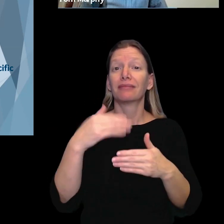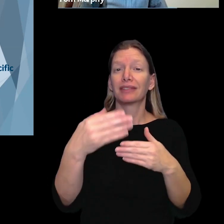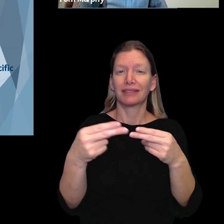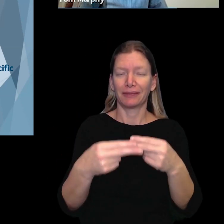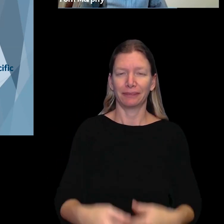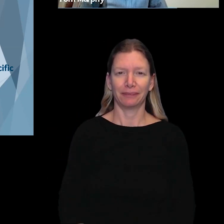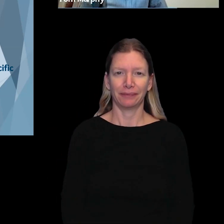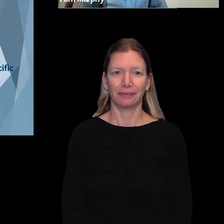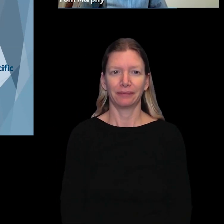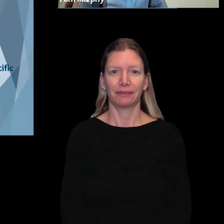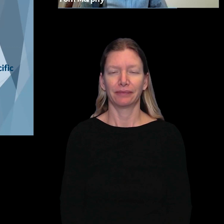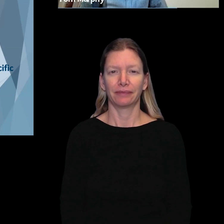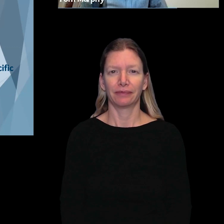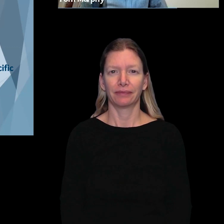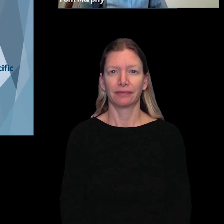Next slide.